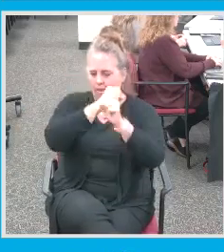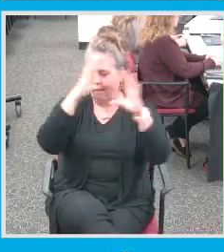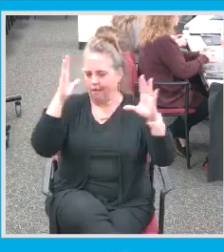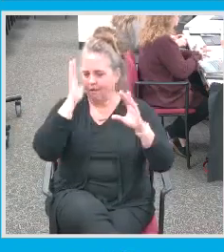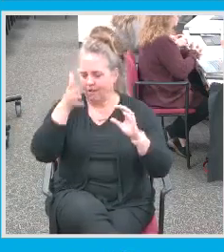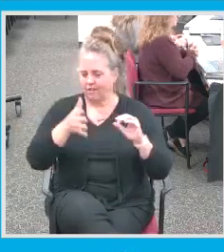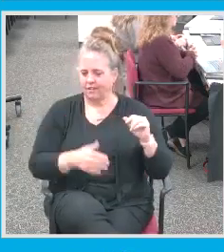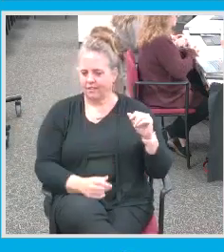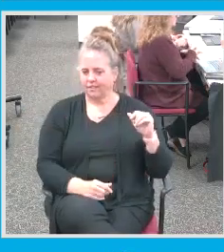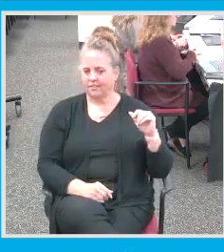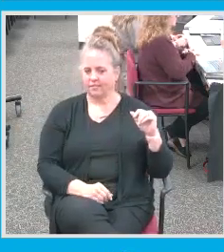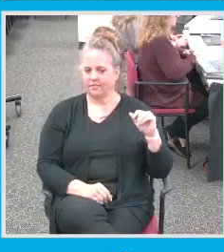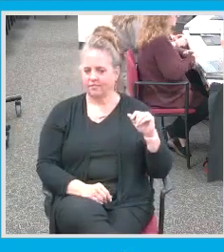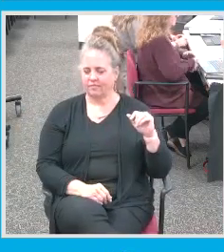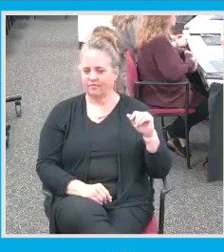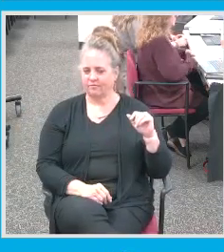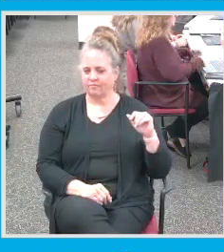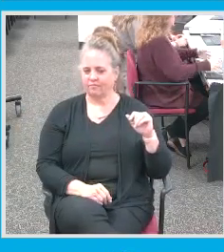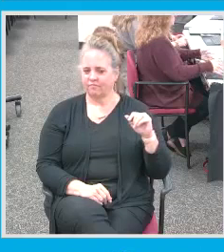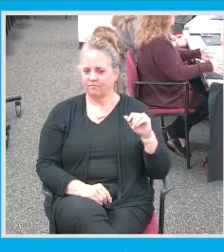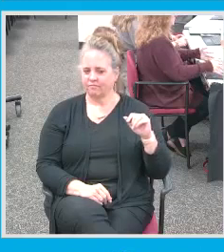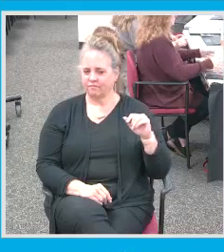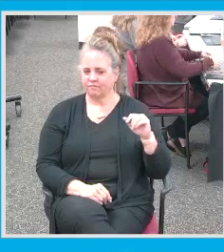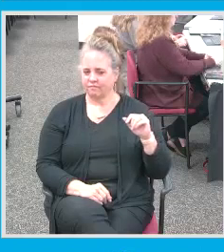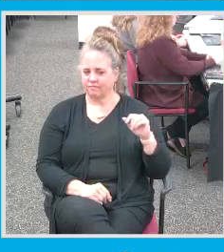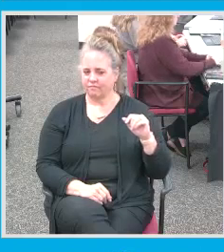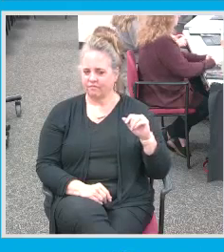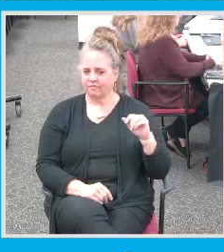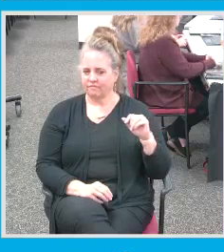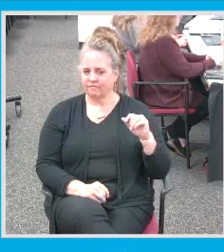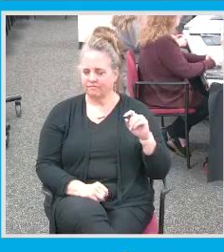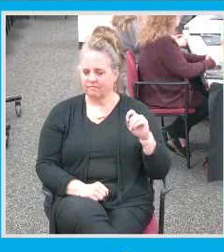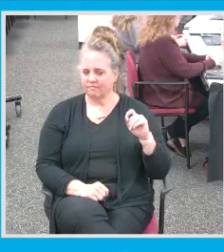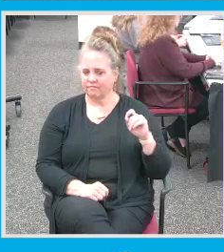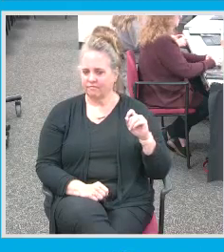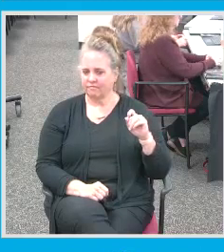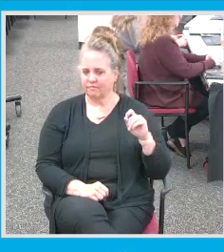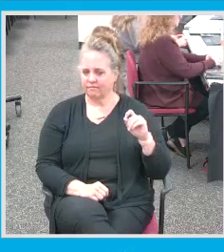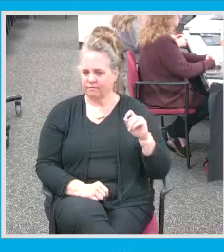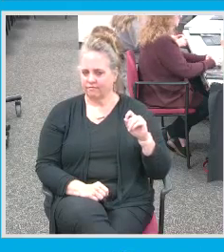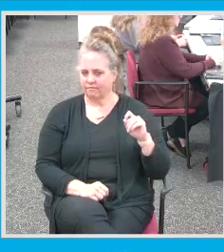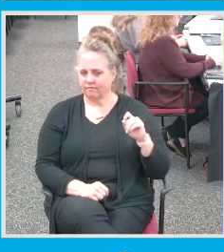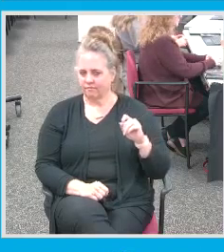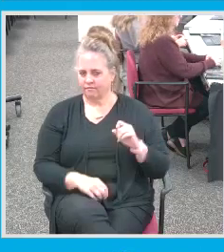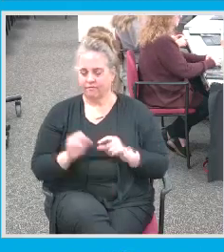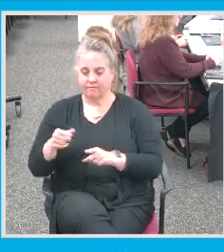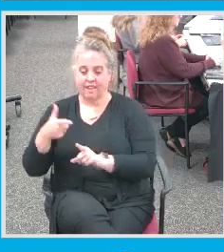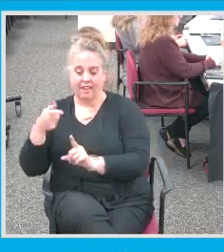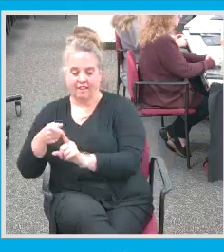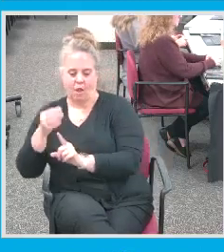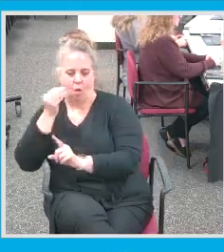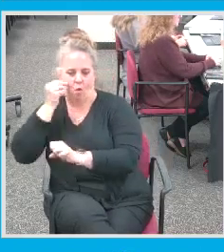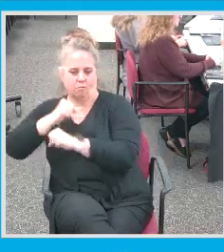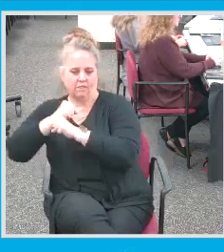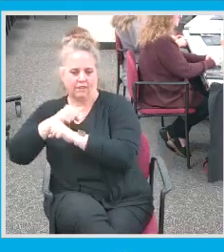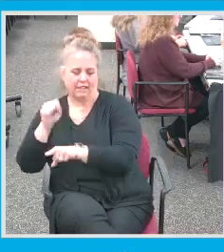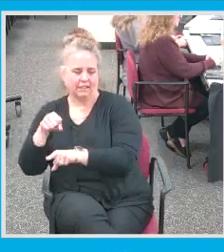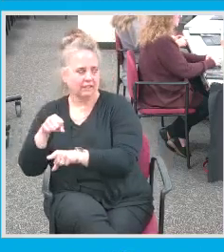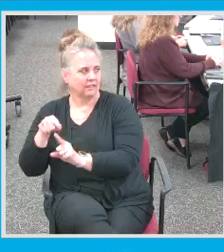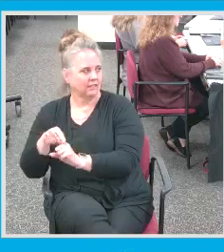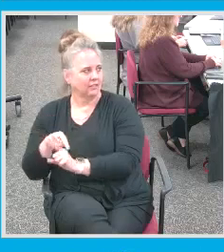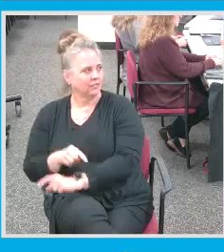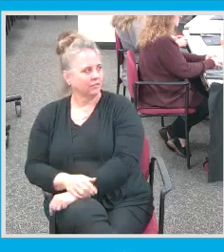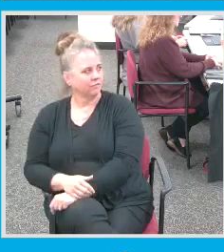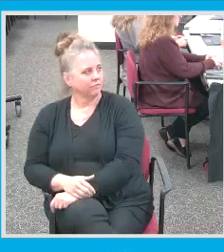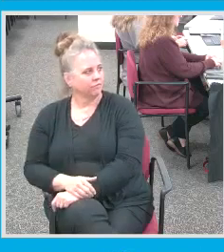people have firearms, and it is home defense oftentimes. And the barrier between